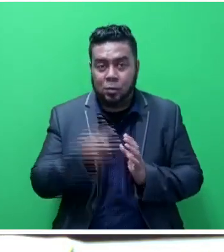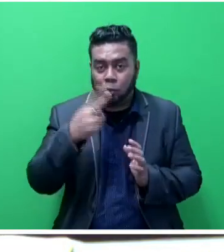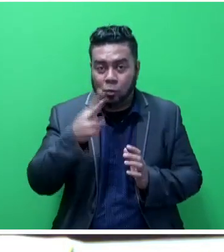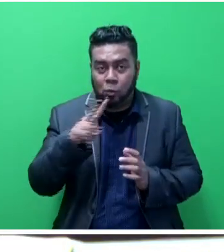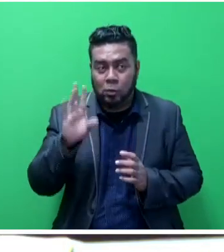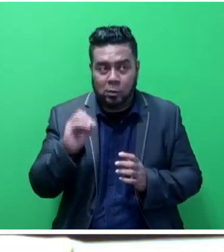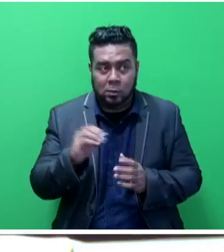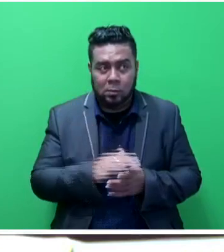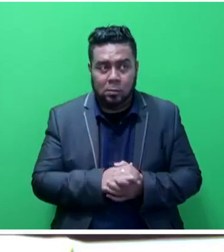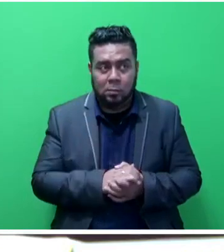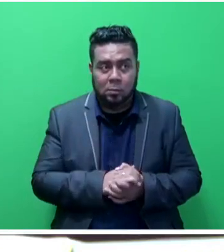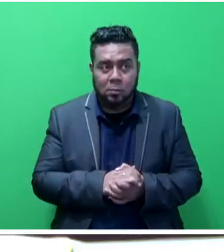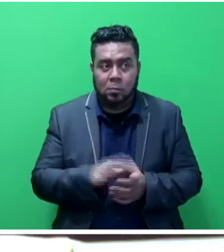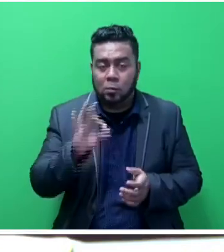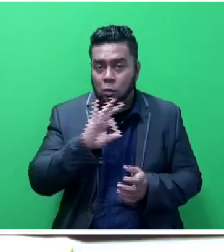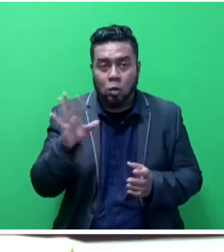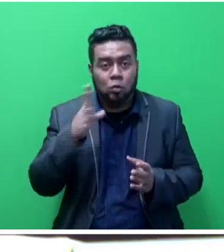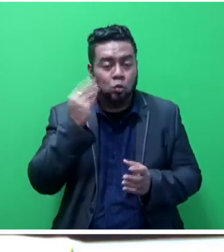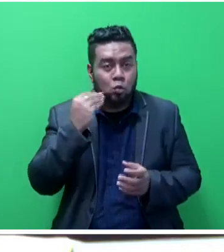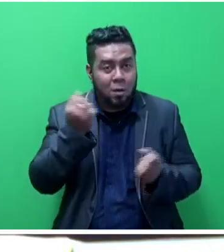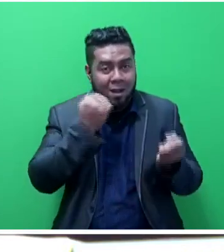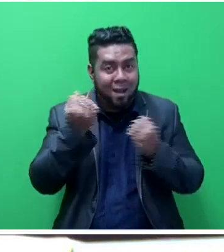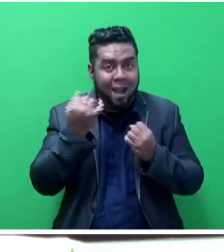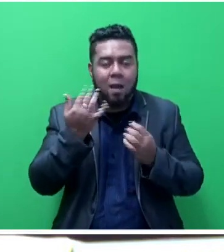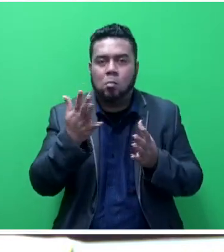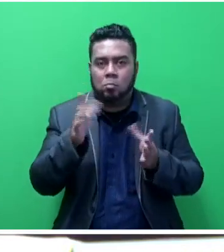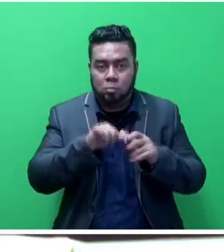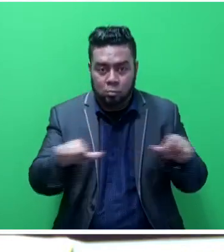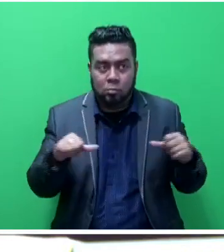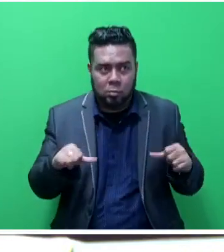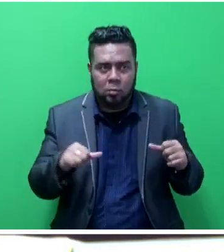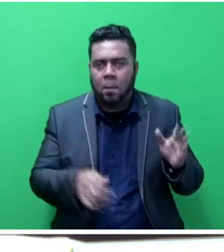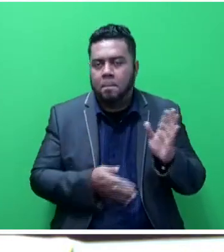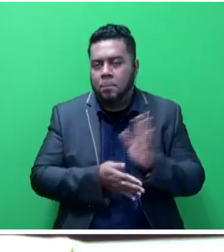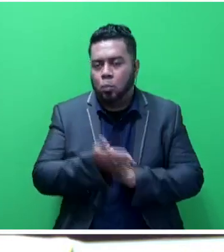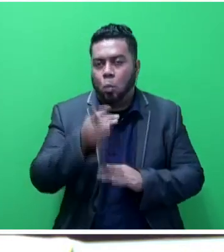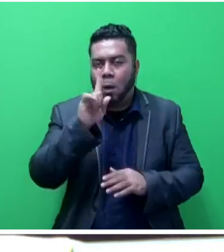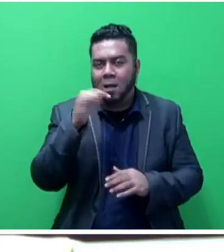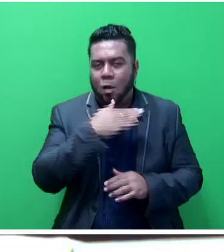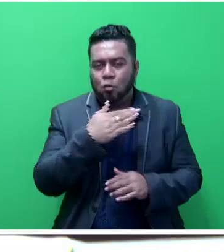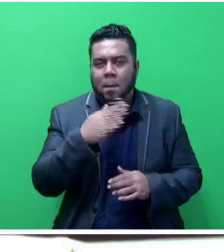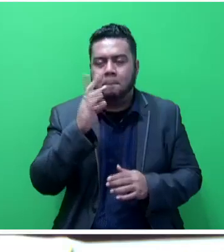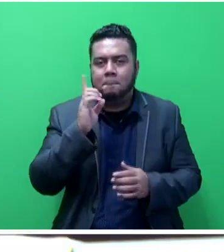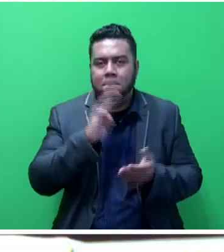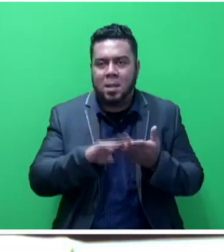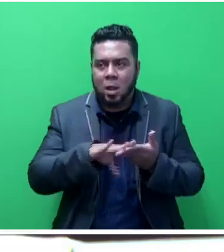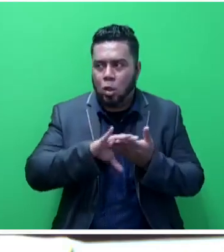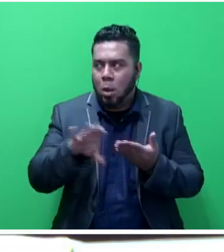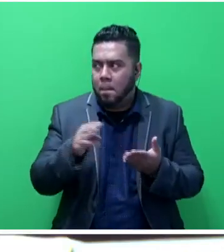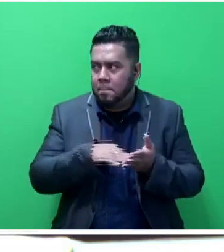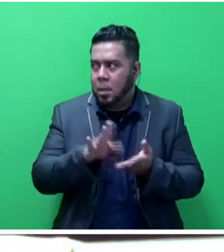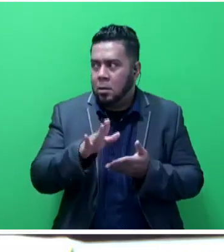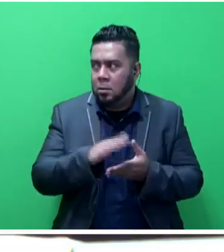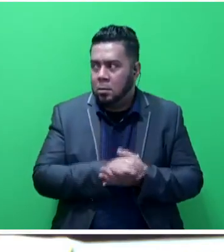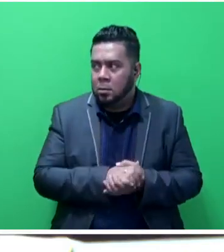2020, non-sugar agricultural exports surpassed $100 million mark, for the first time ever. And in the